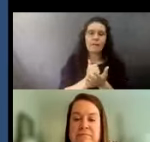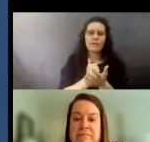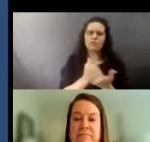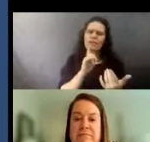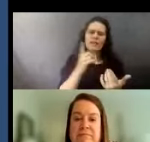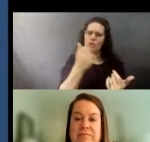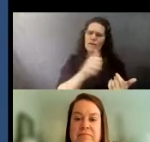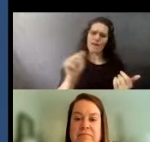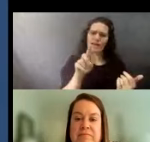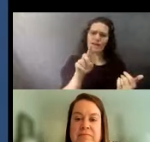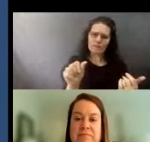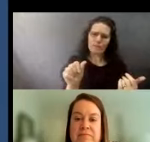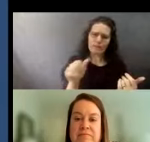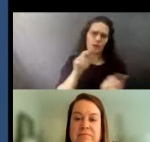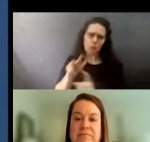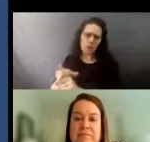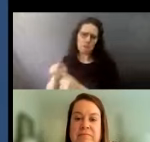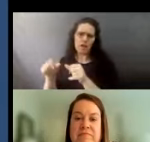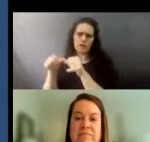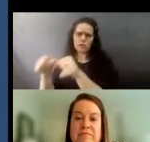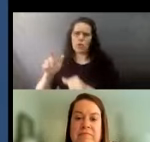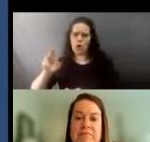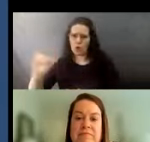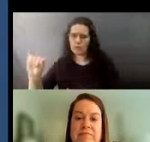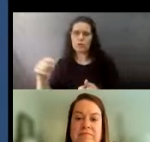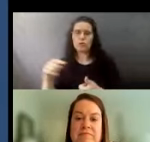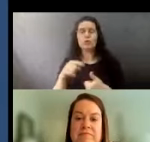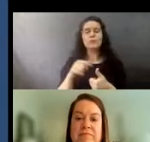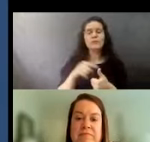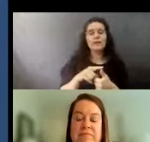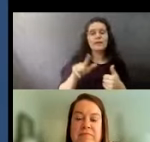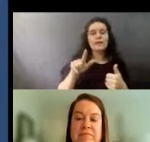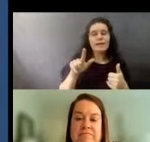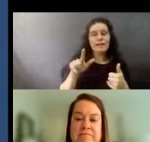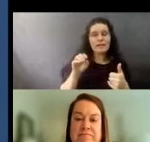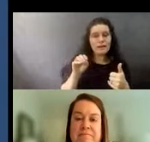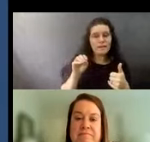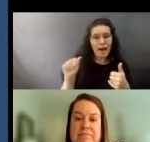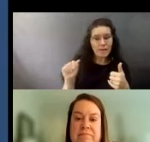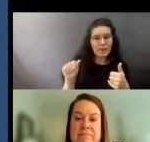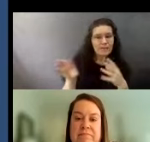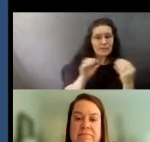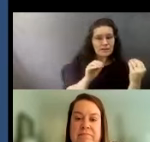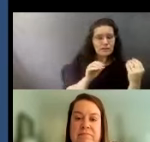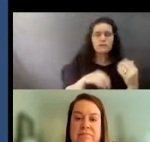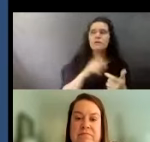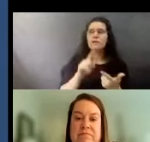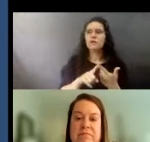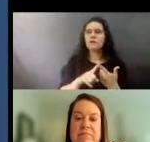with long COVID as well. So it's going to be leaves of absence. It's going to be changes to your work